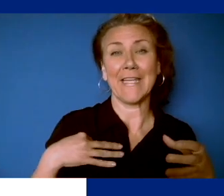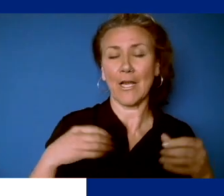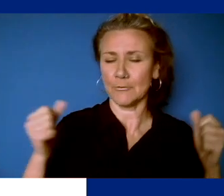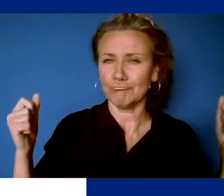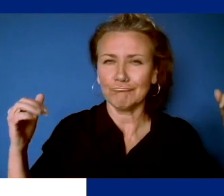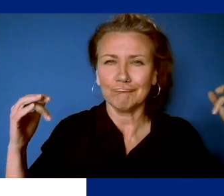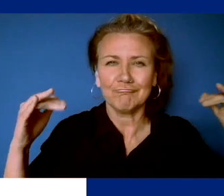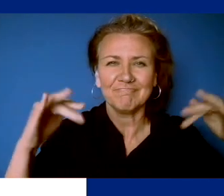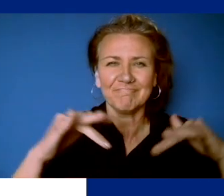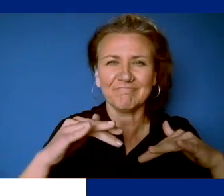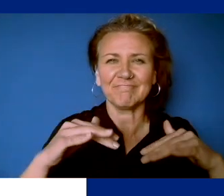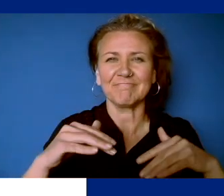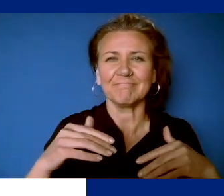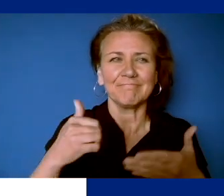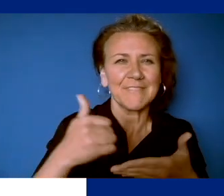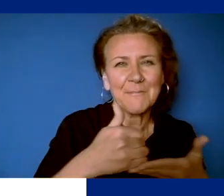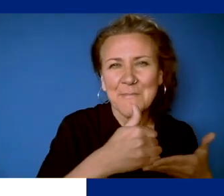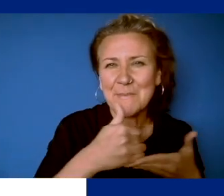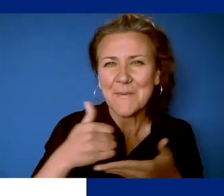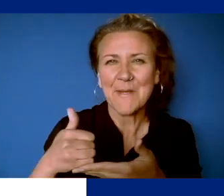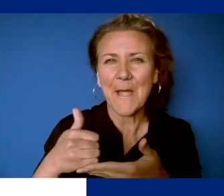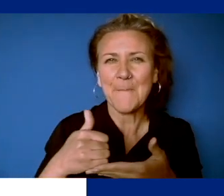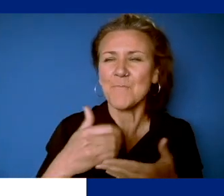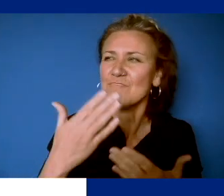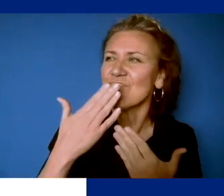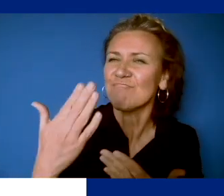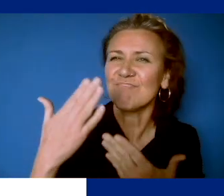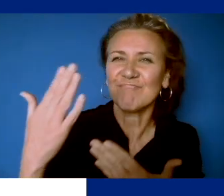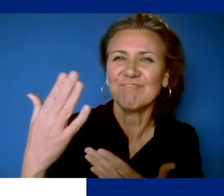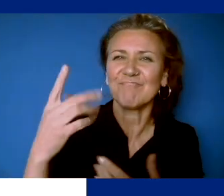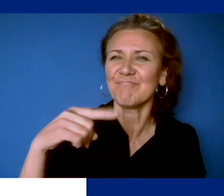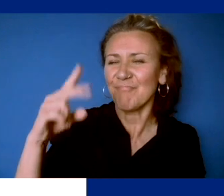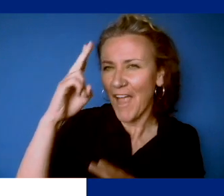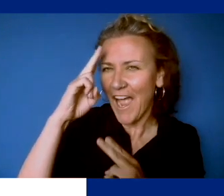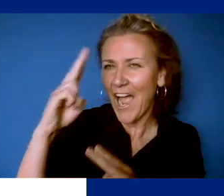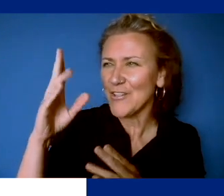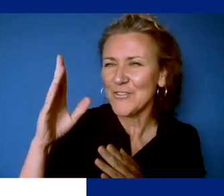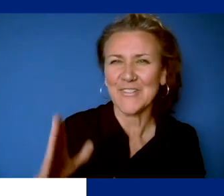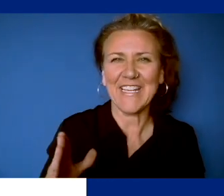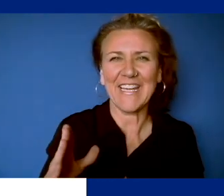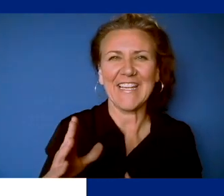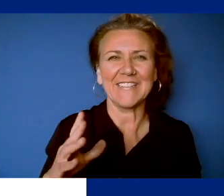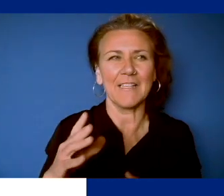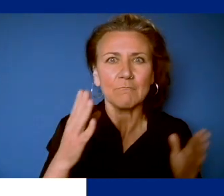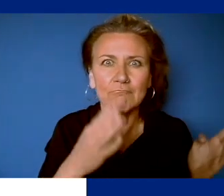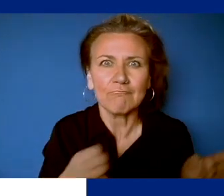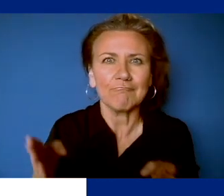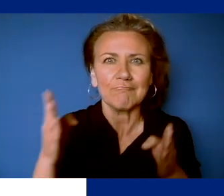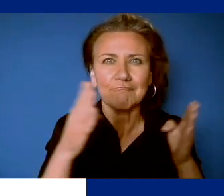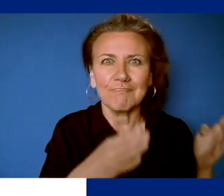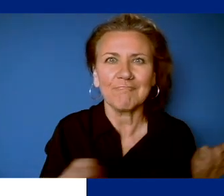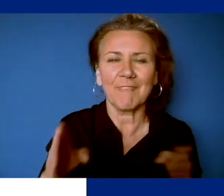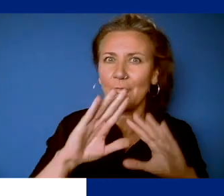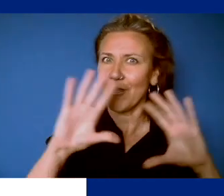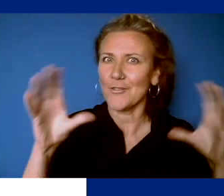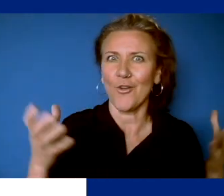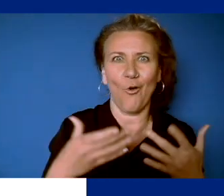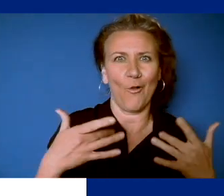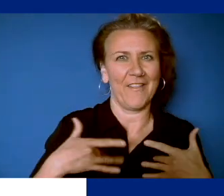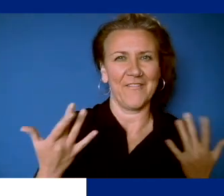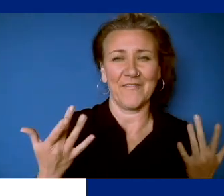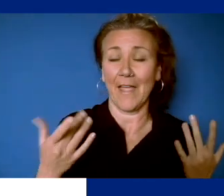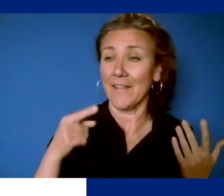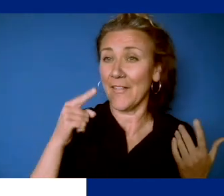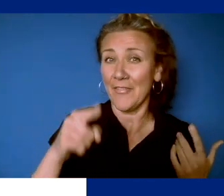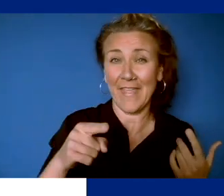together, thinks of the breakfast, thinks of the honorees, organizes the whole event, because